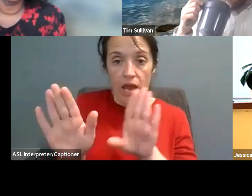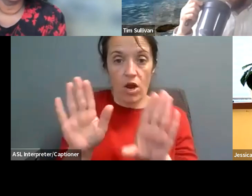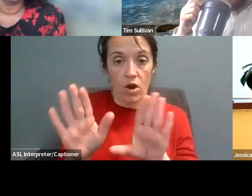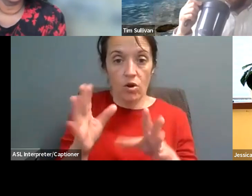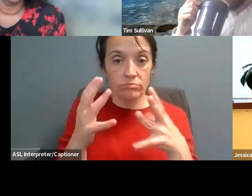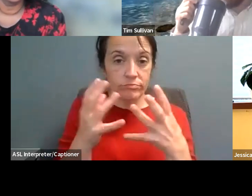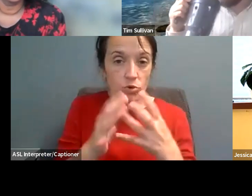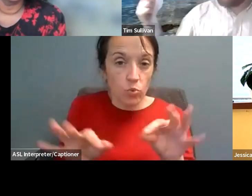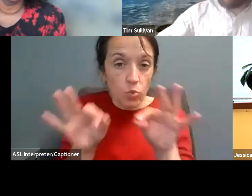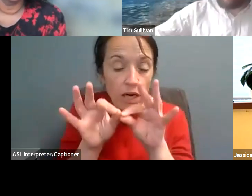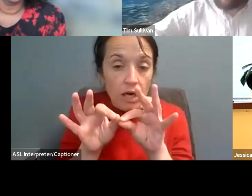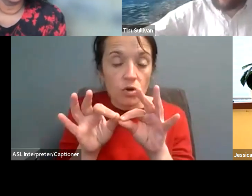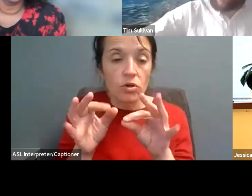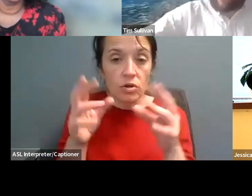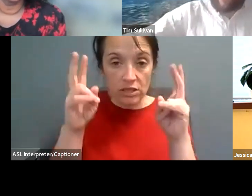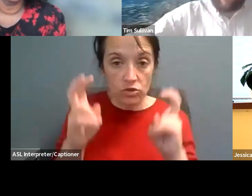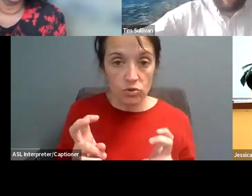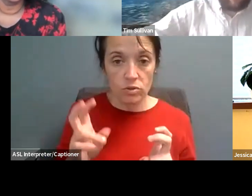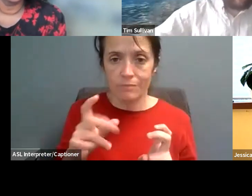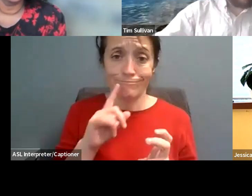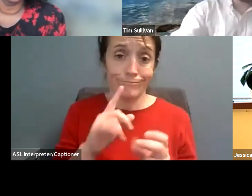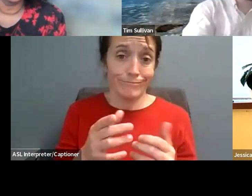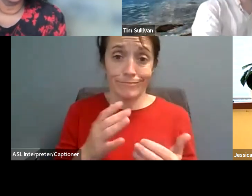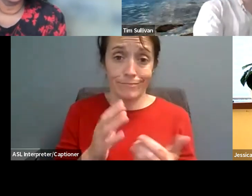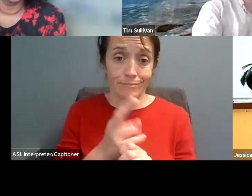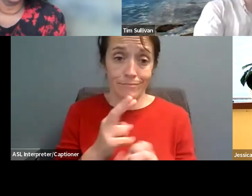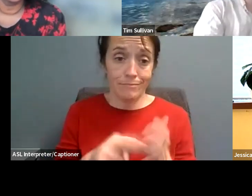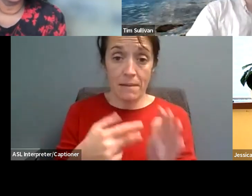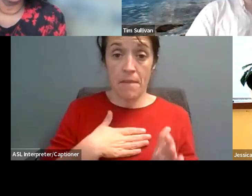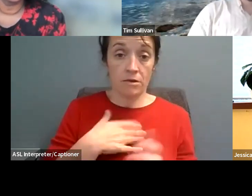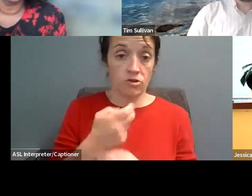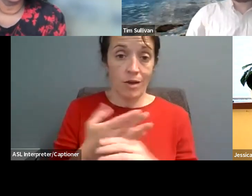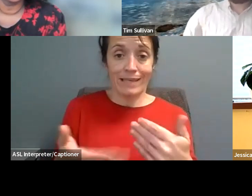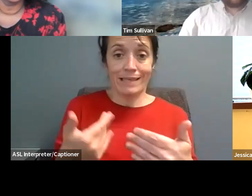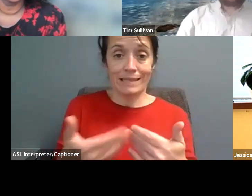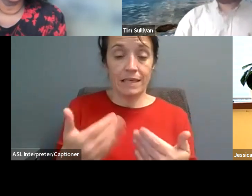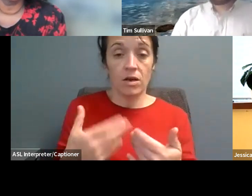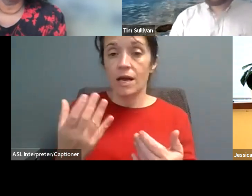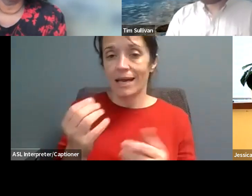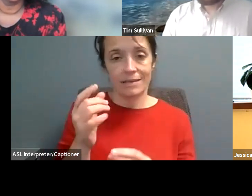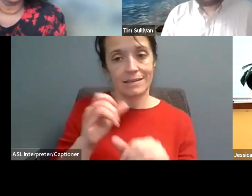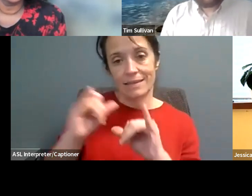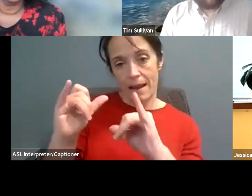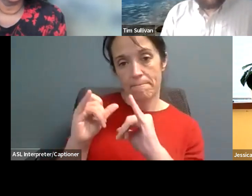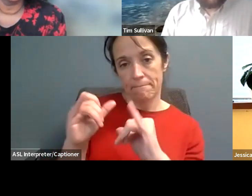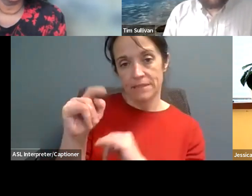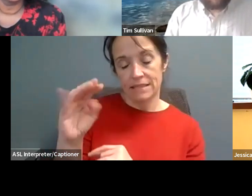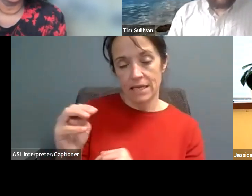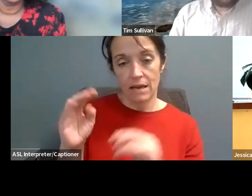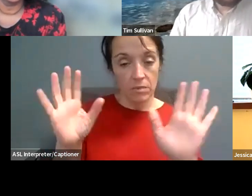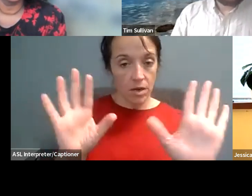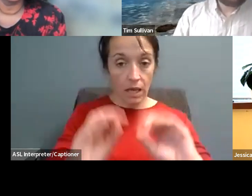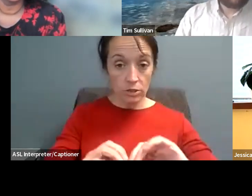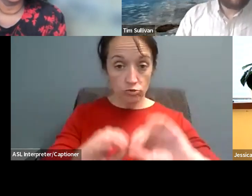job of reviewing this document easier. And as Tim pointed out, transparency and having succinct